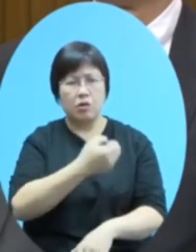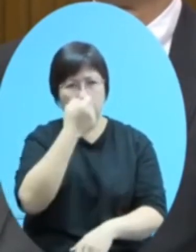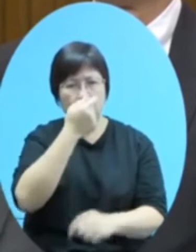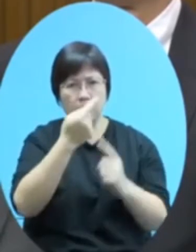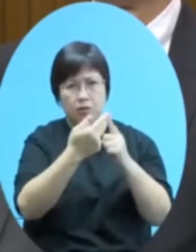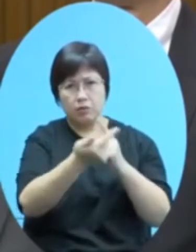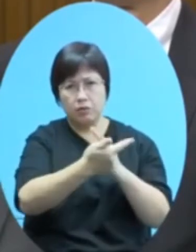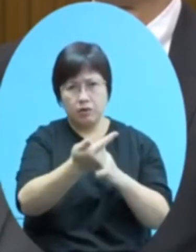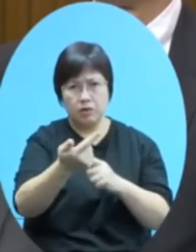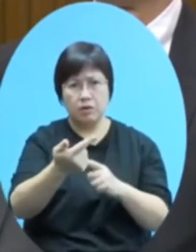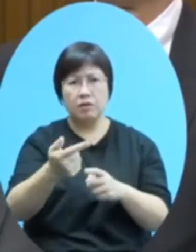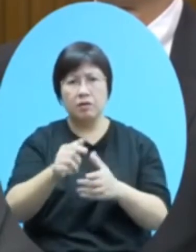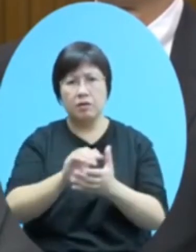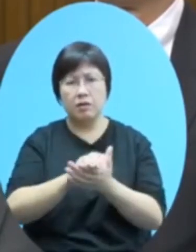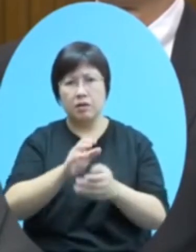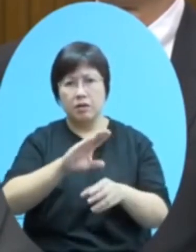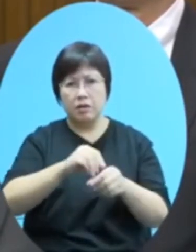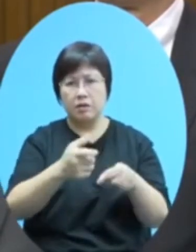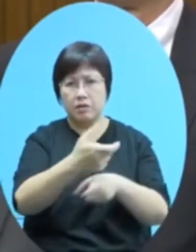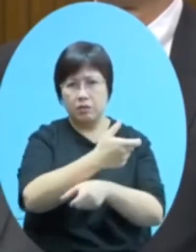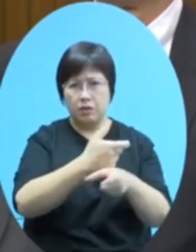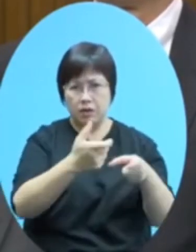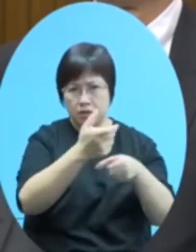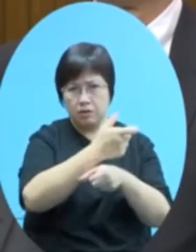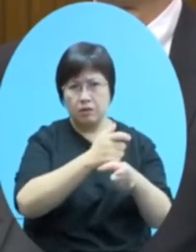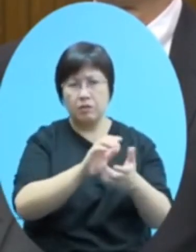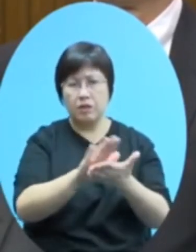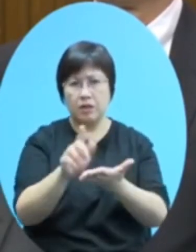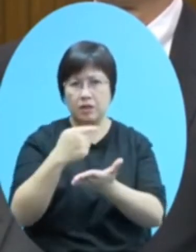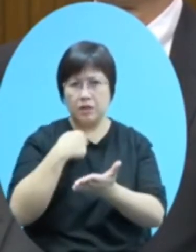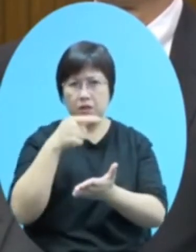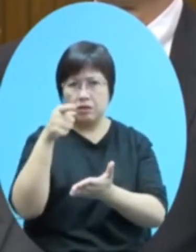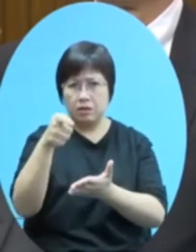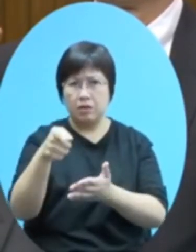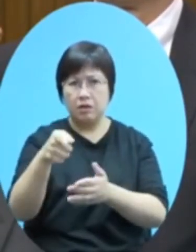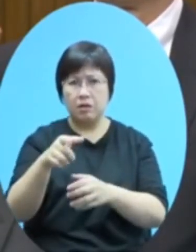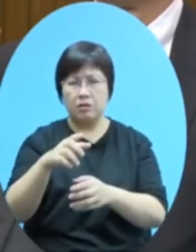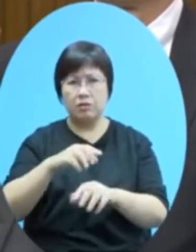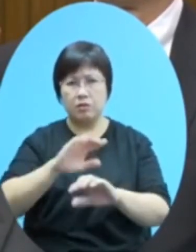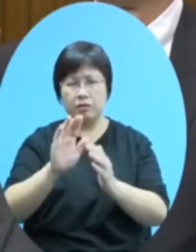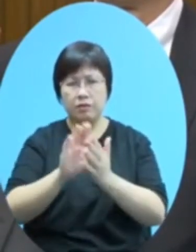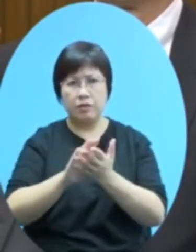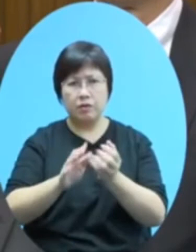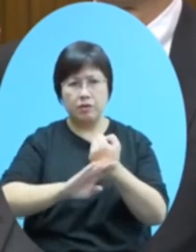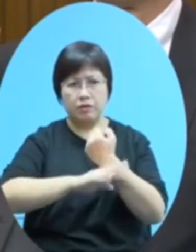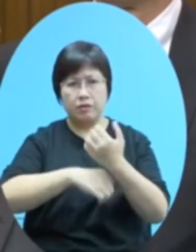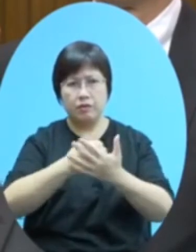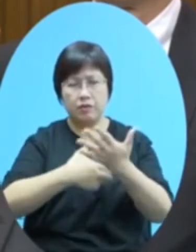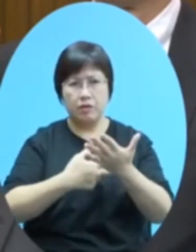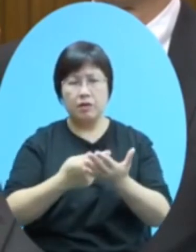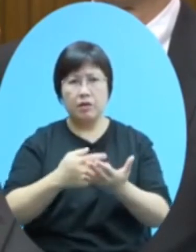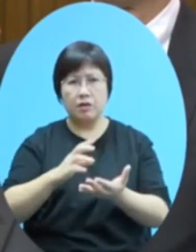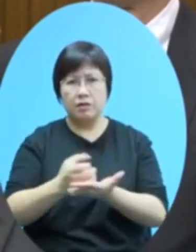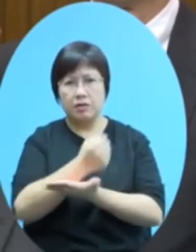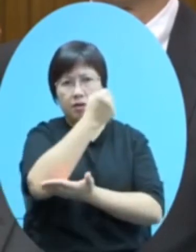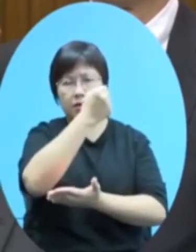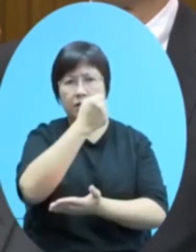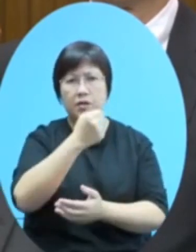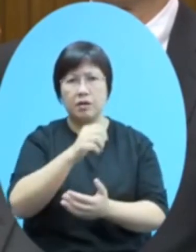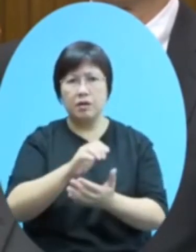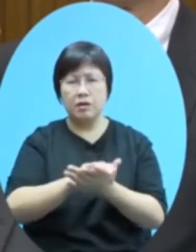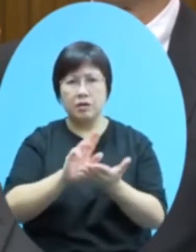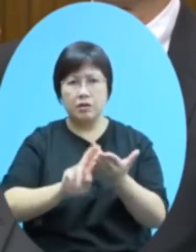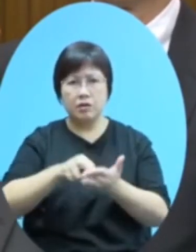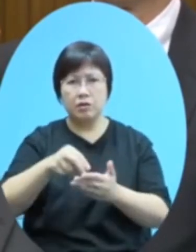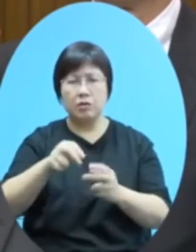people, including business groups, wanted you to completely withdraw the bill and set up a COI, not just on the police, but on the